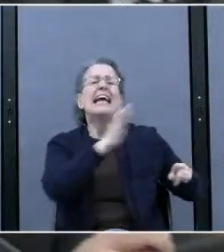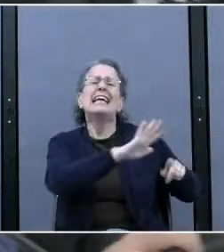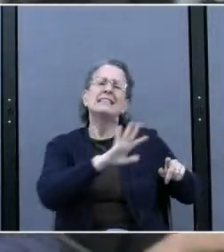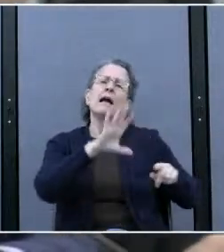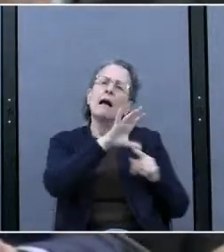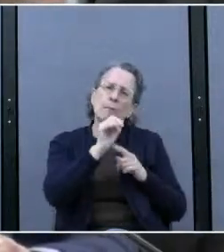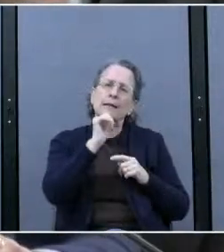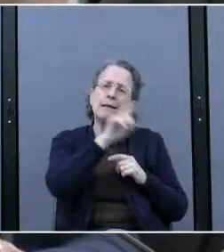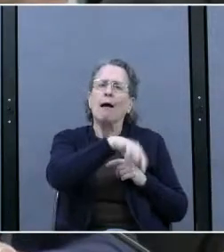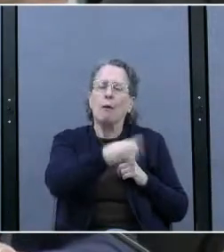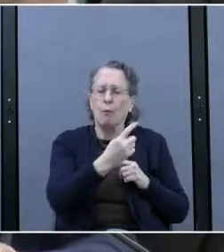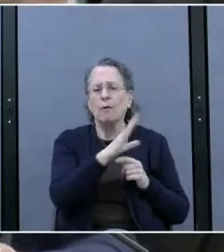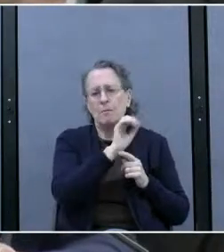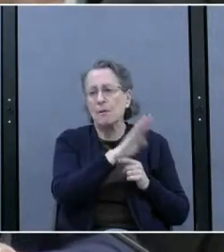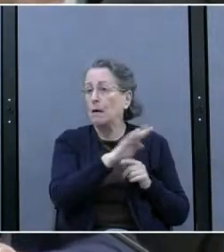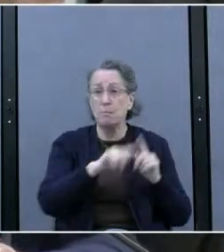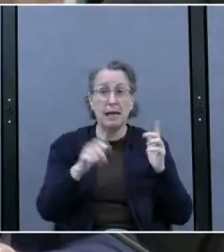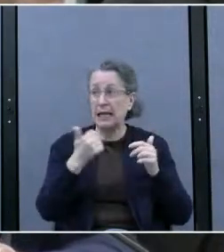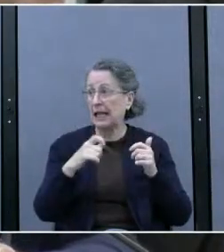Questions about that?